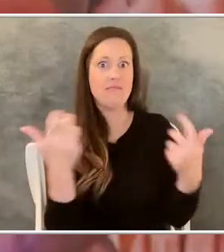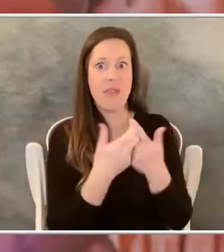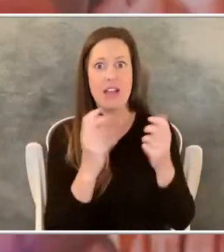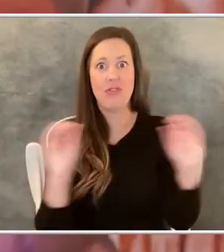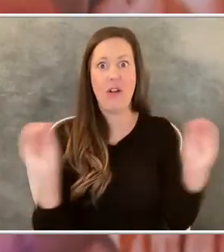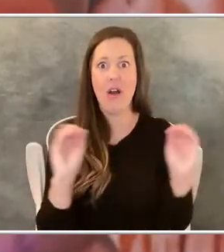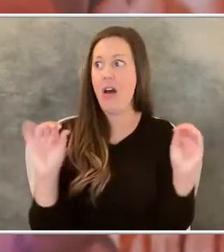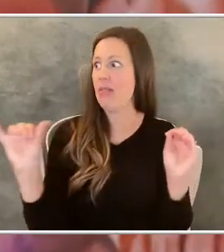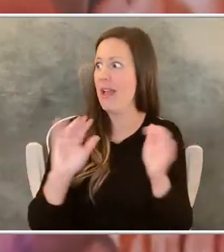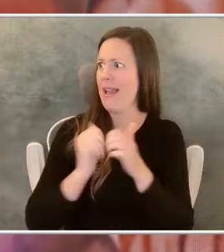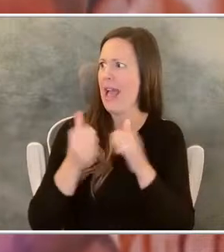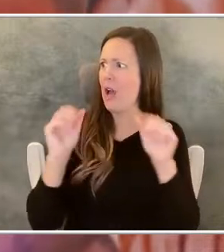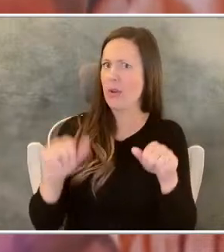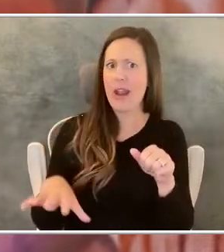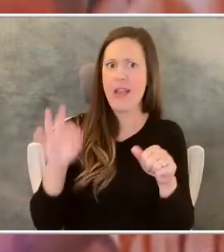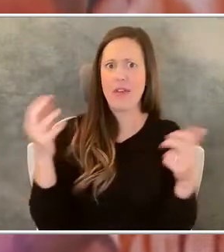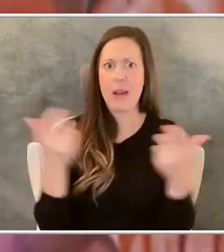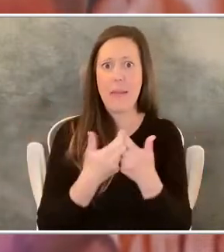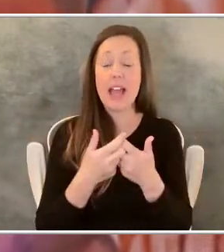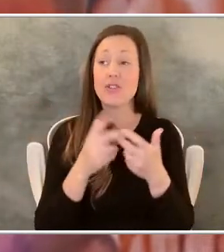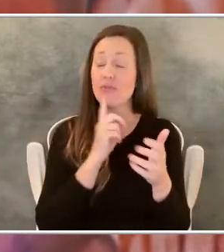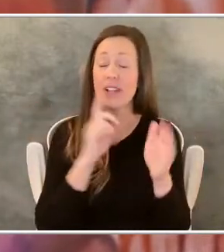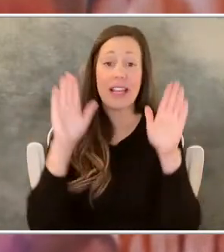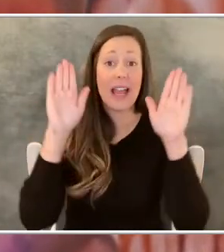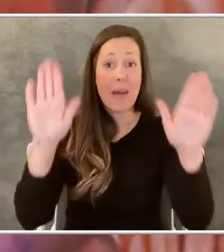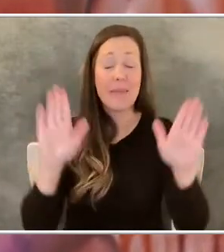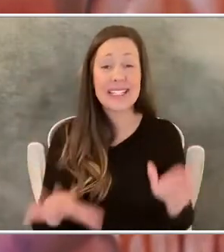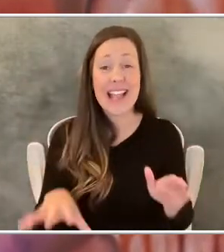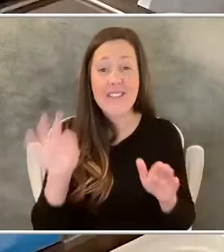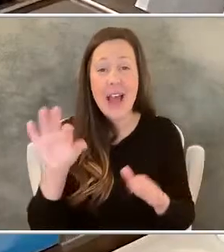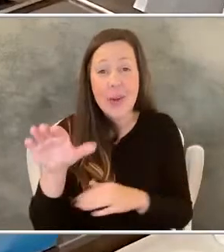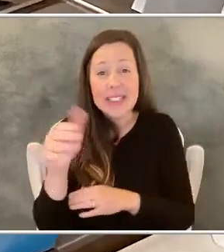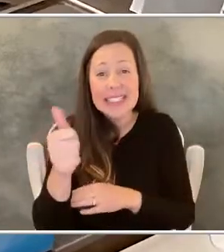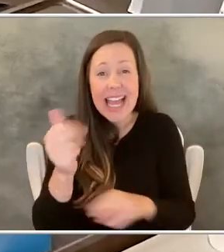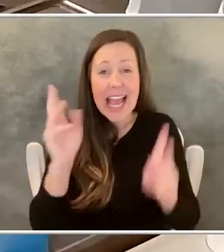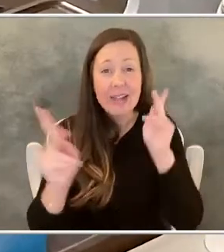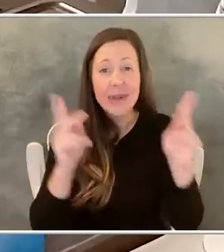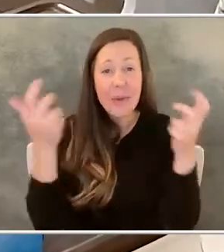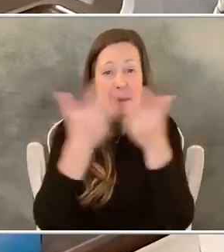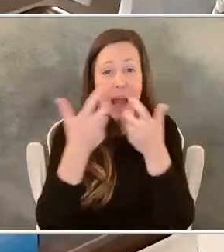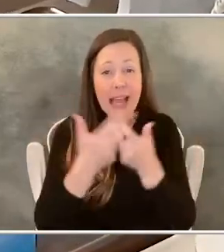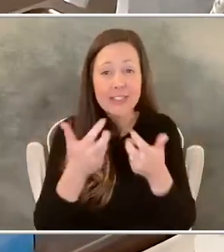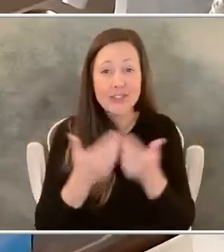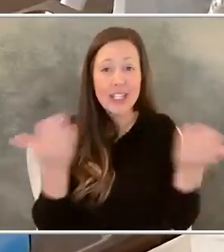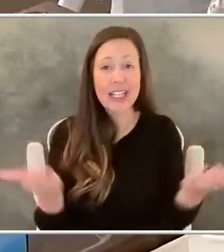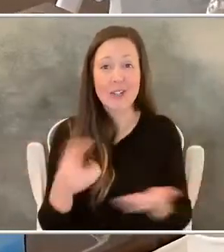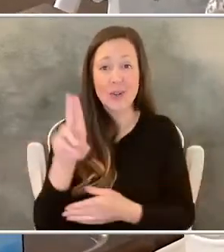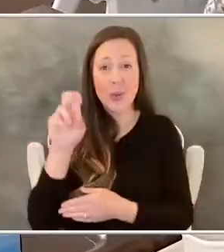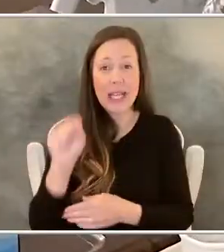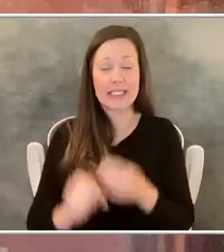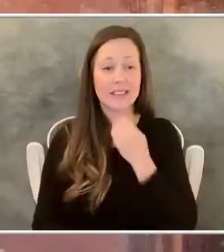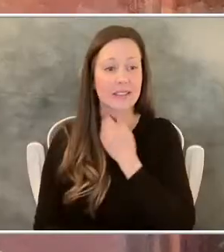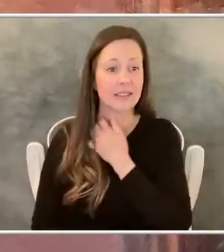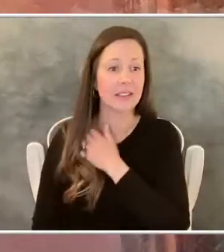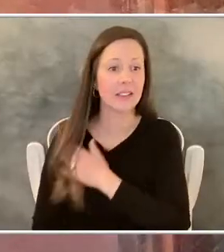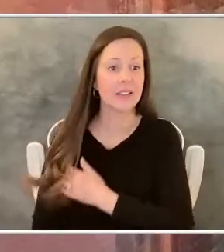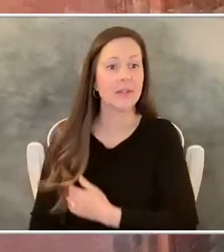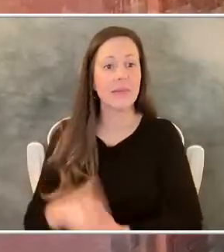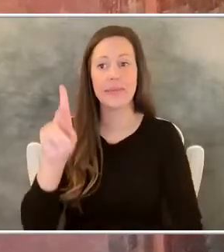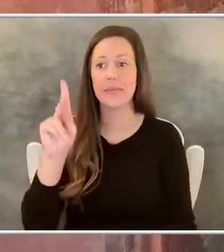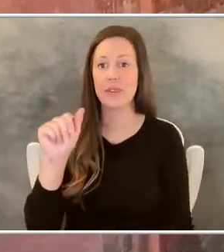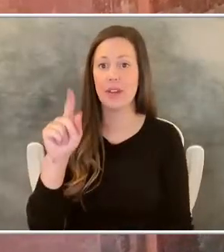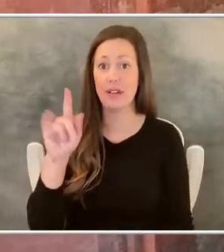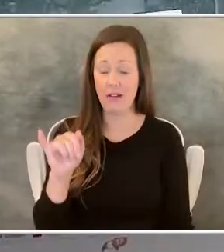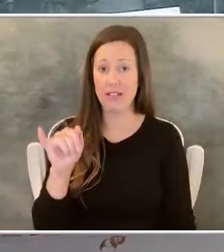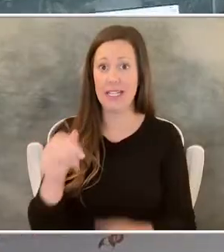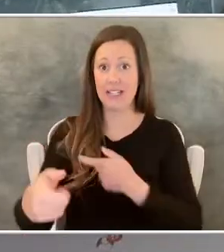And amazingly, they found like 10 matches in the U.S. Kati received her transplant. She